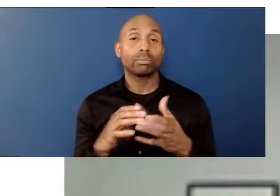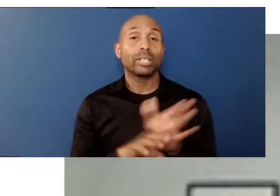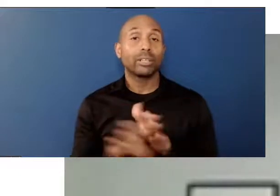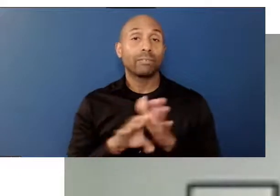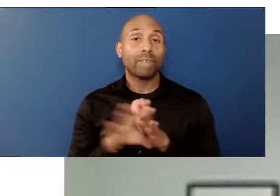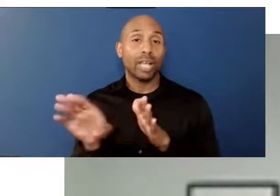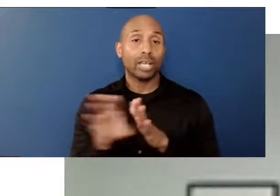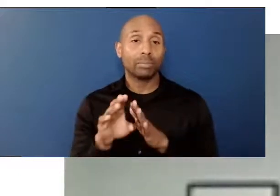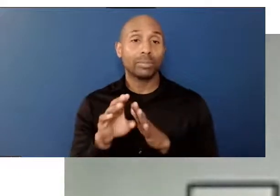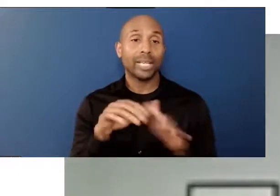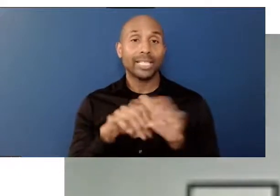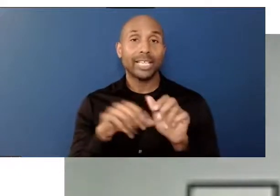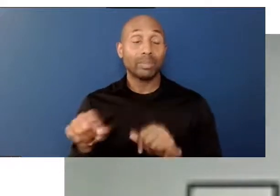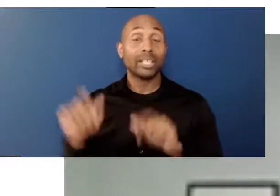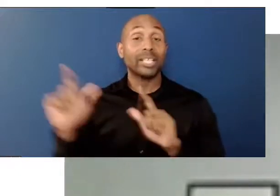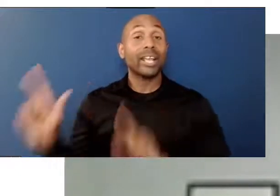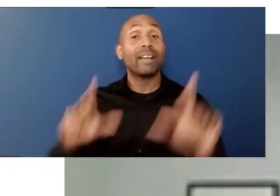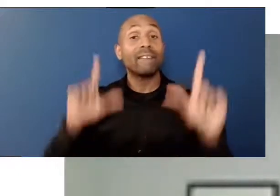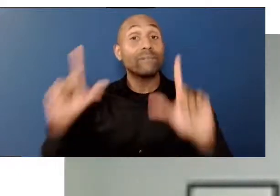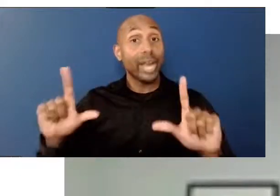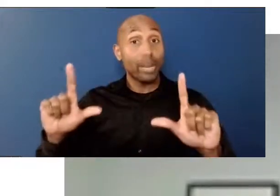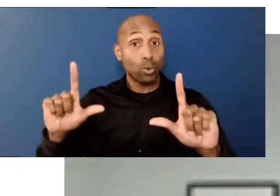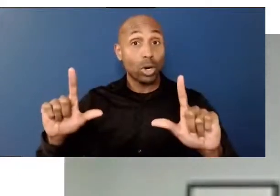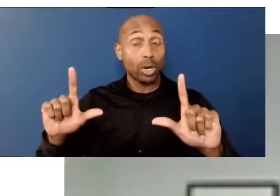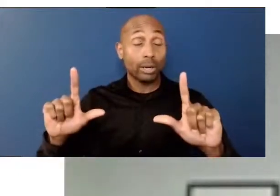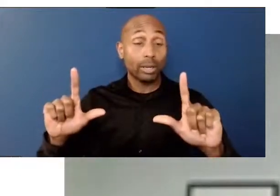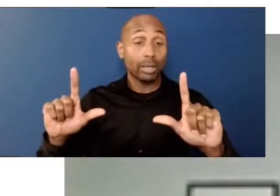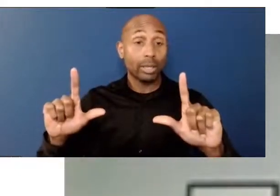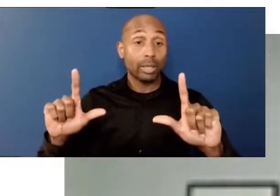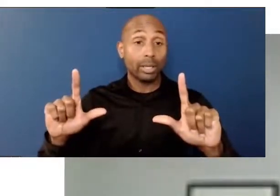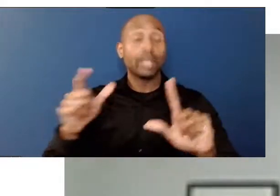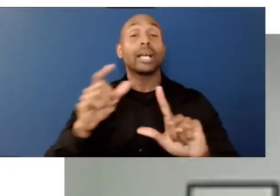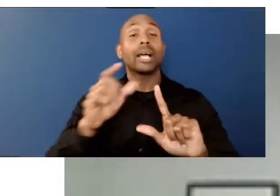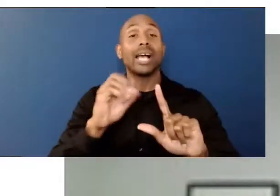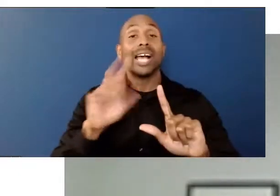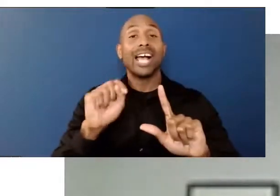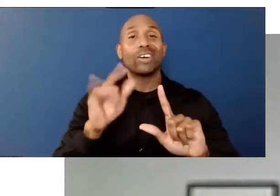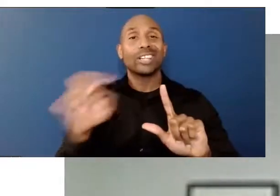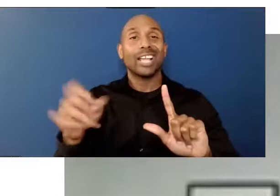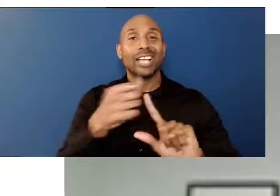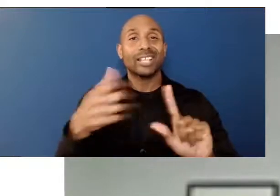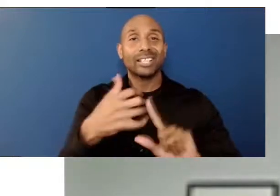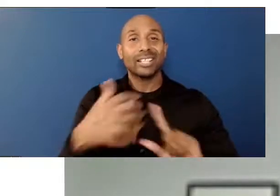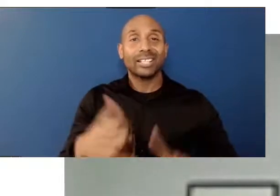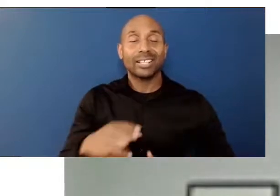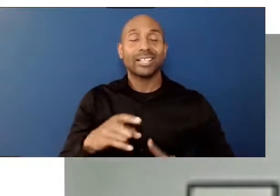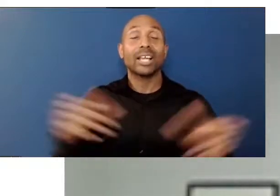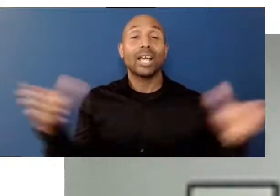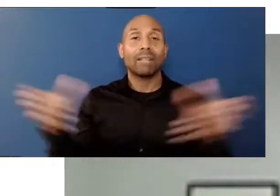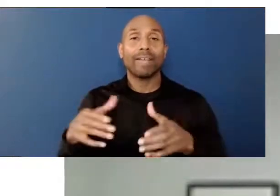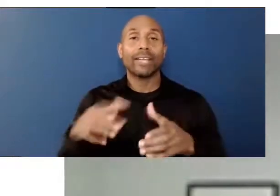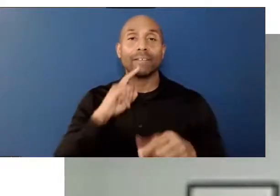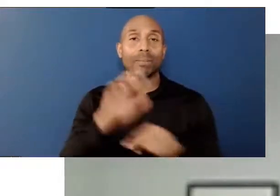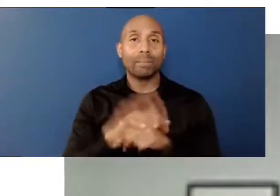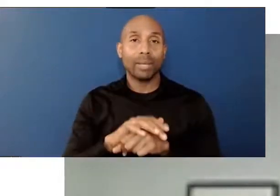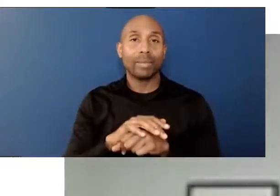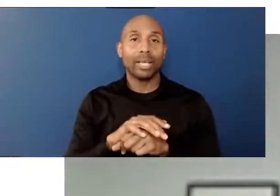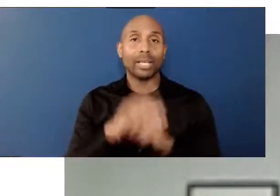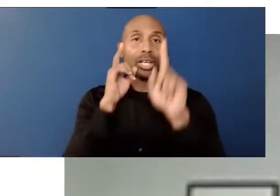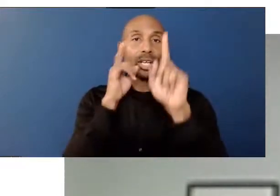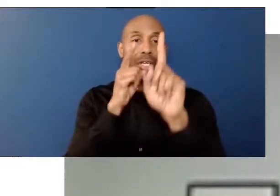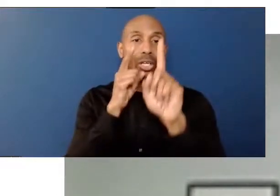accessibility framework. And so that framework, it outlines the collective commitments and goals of the Nova